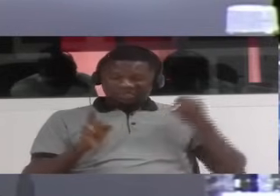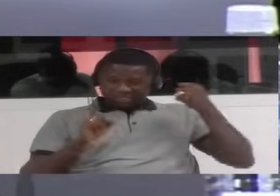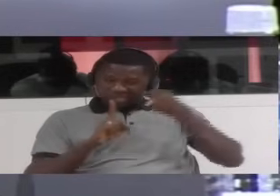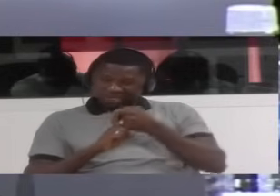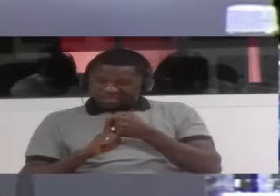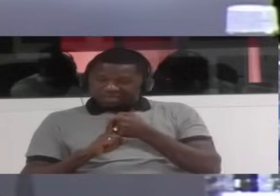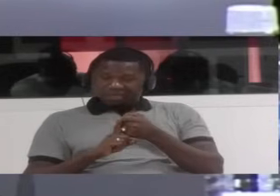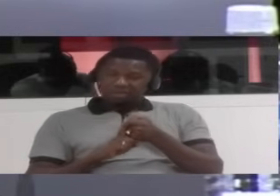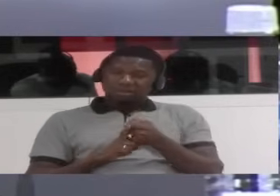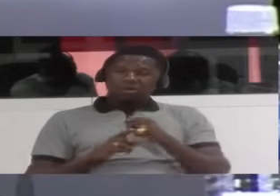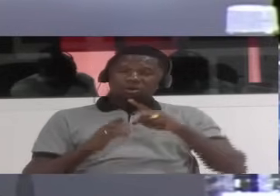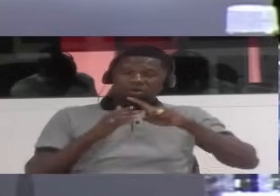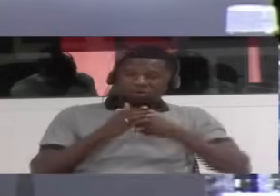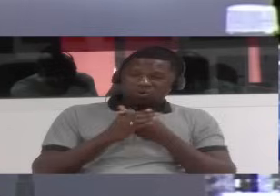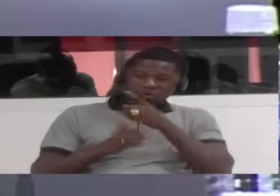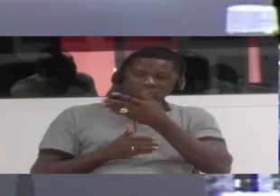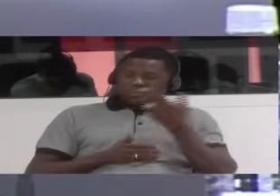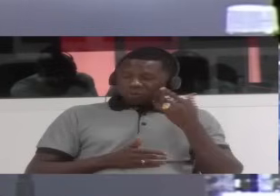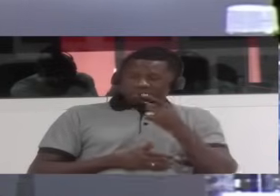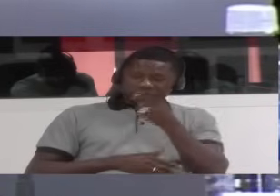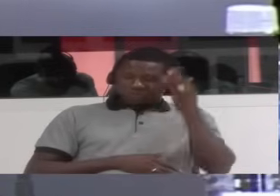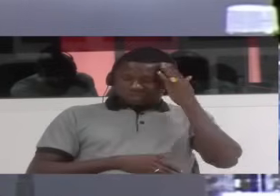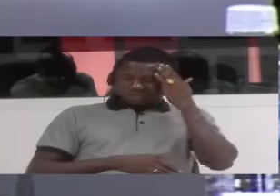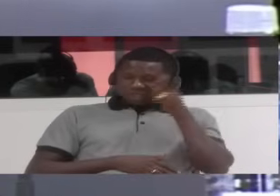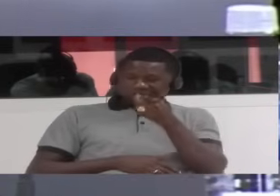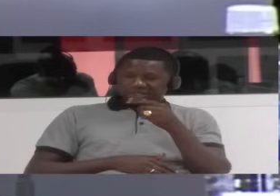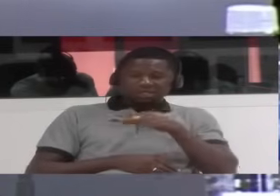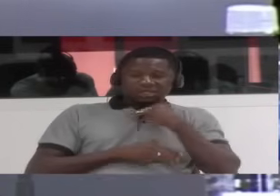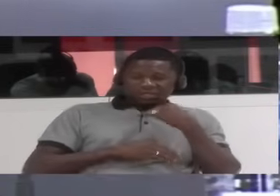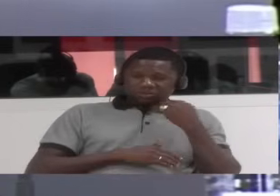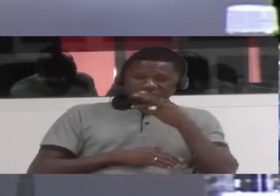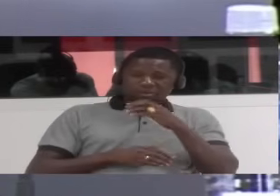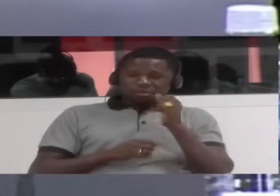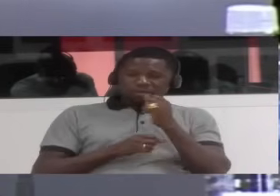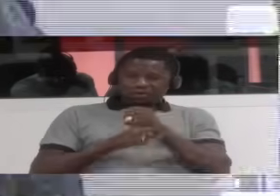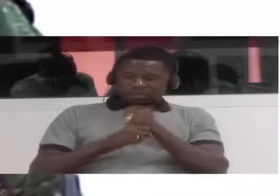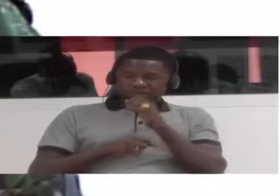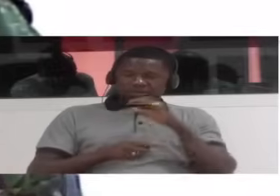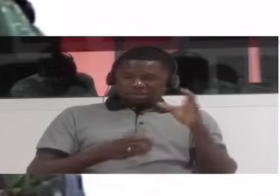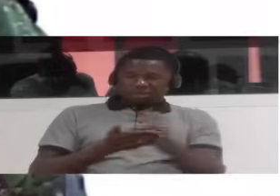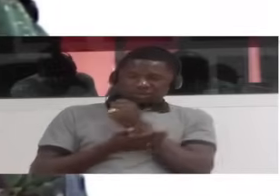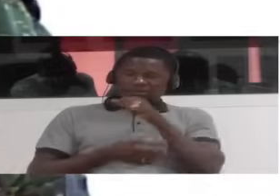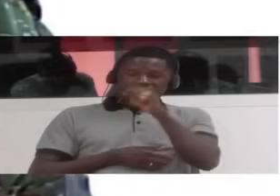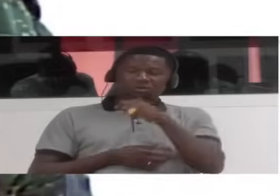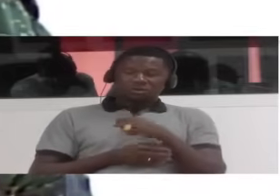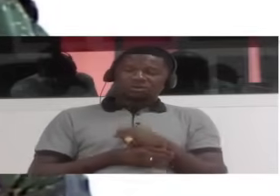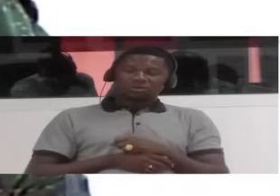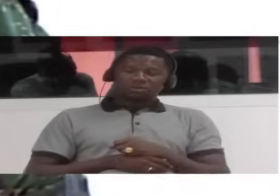or when you just think that killing would make you achieve your objective? When we are in imminent